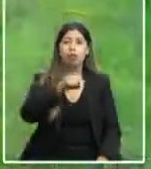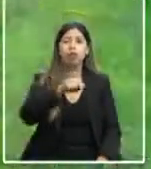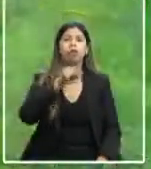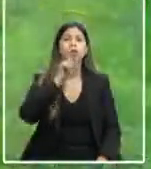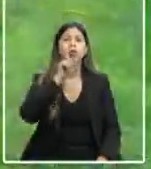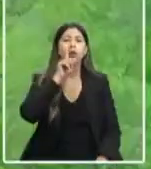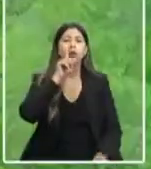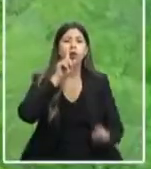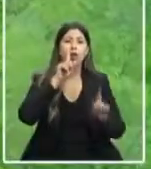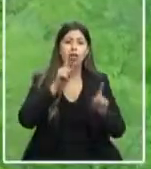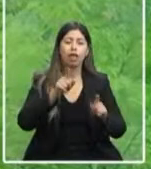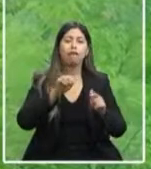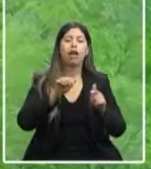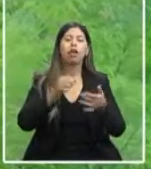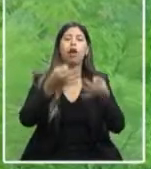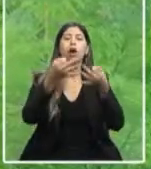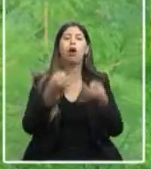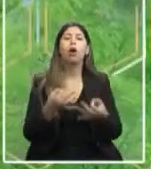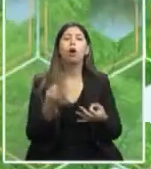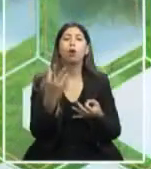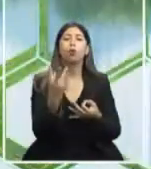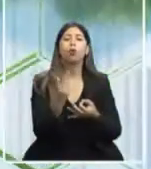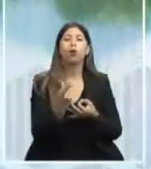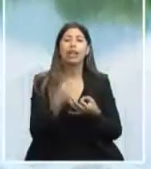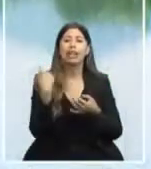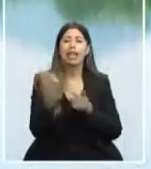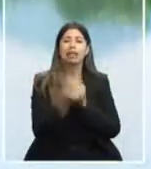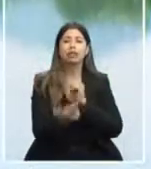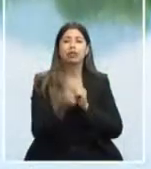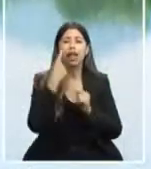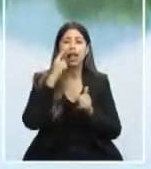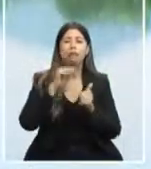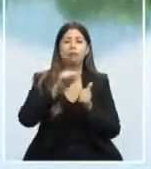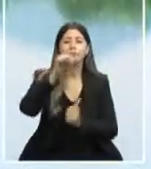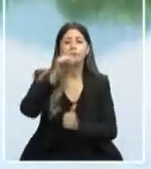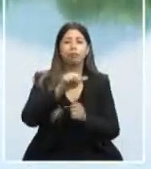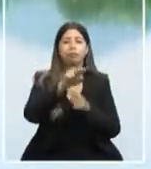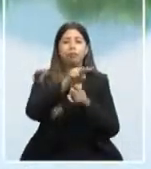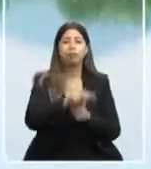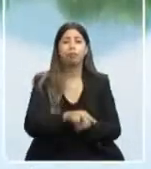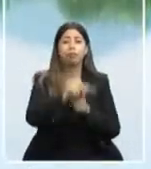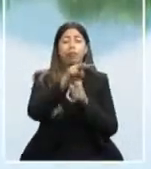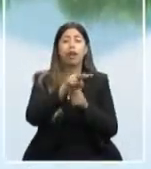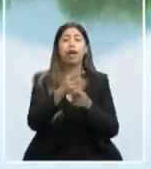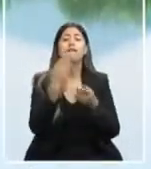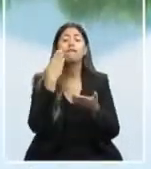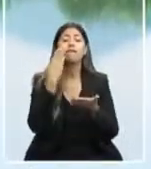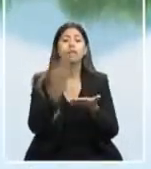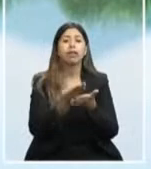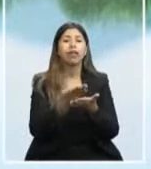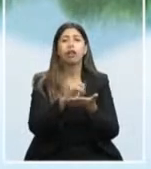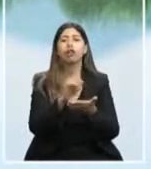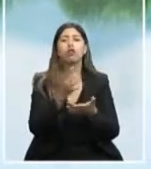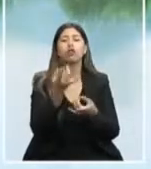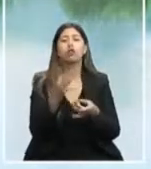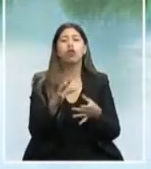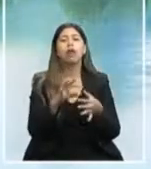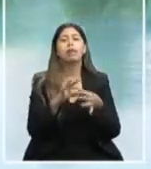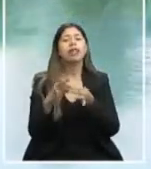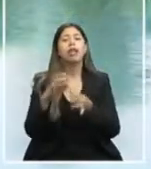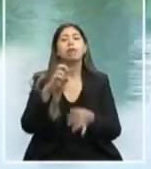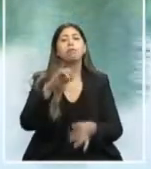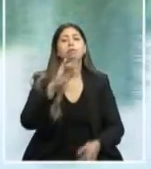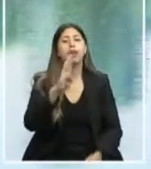not flows like GDP. GDP is a flow, says so many dollars per year, whereas a stock is a certain amount